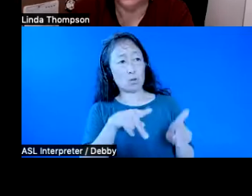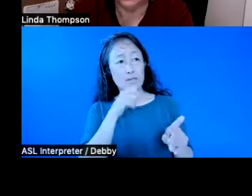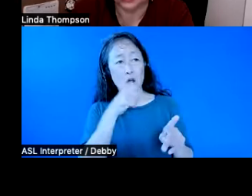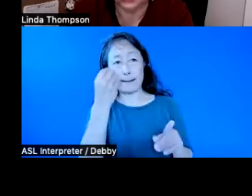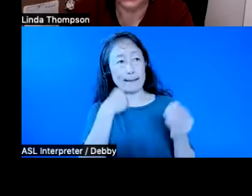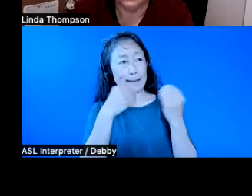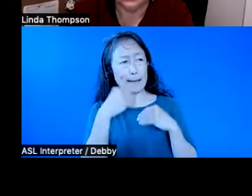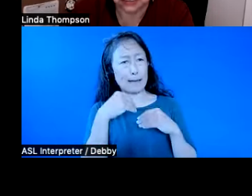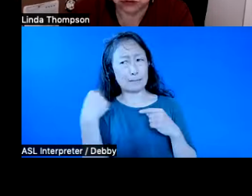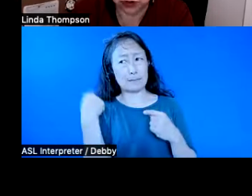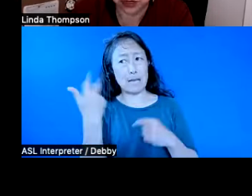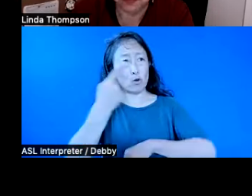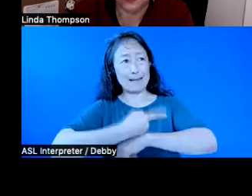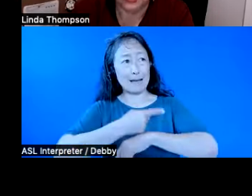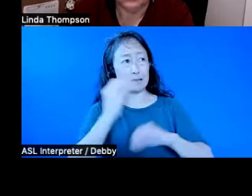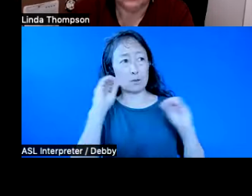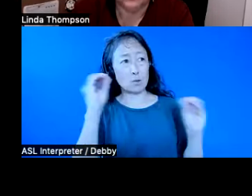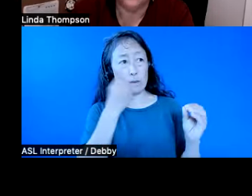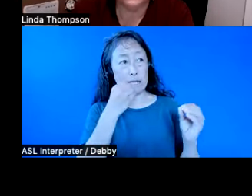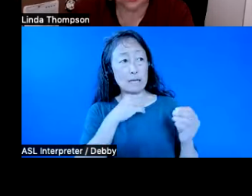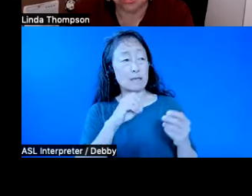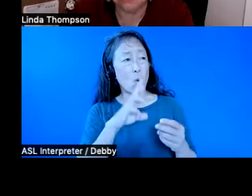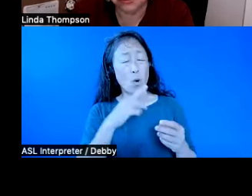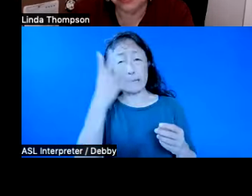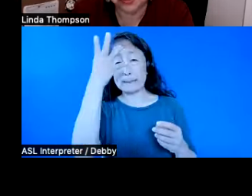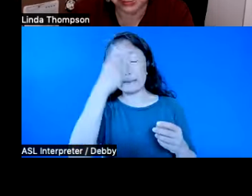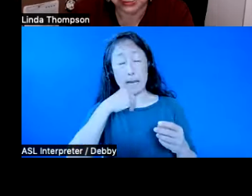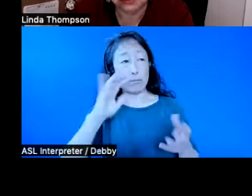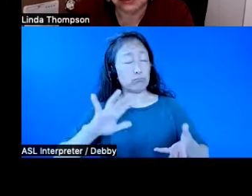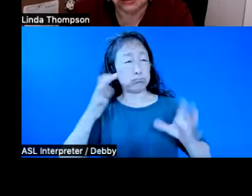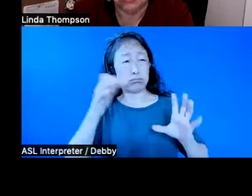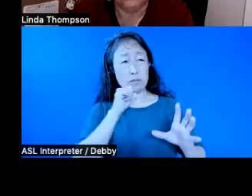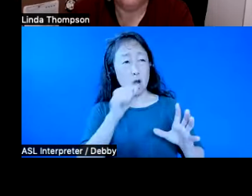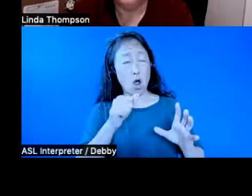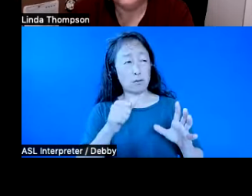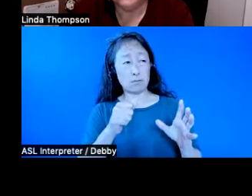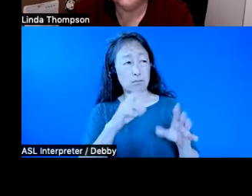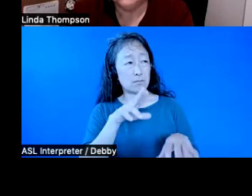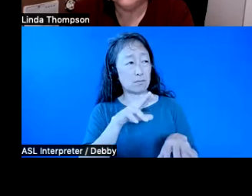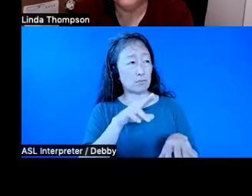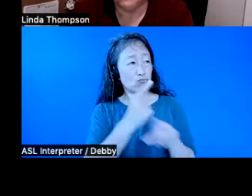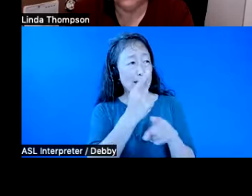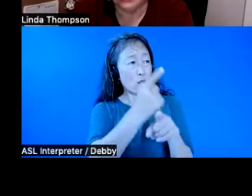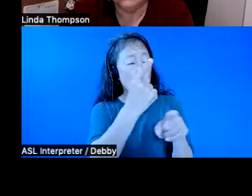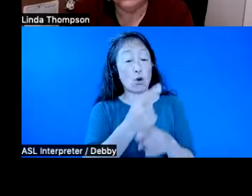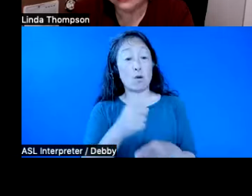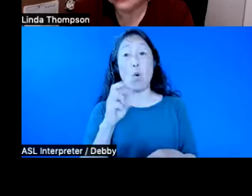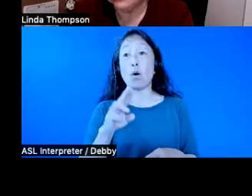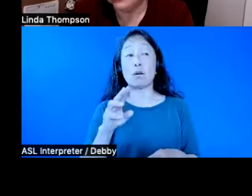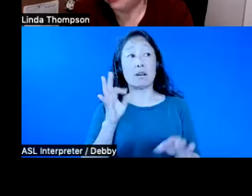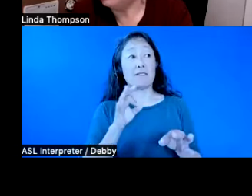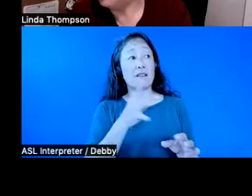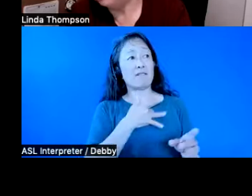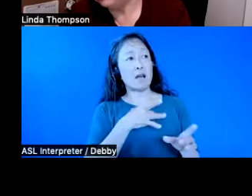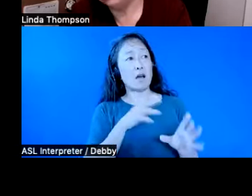are really different, the withdrawal from everybody, or if somebody starts giving away the things that